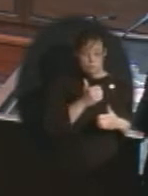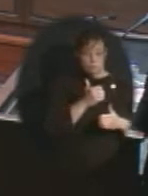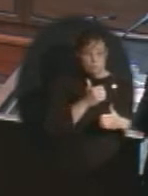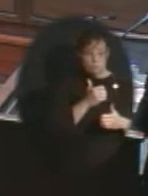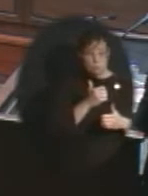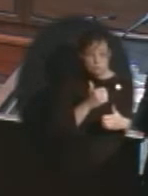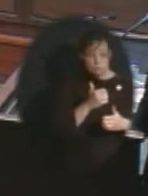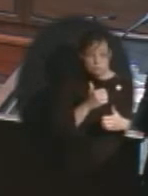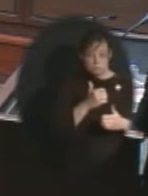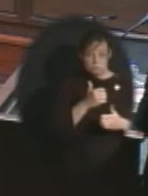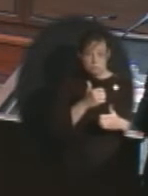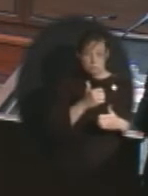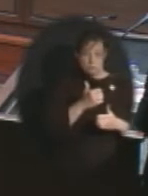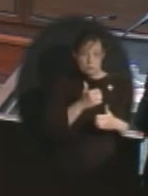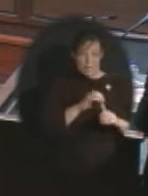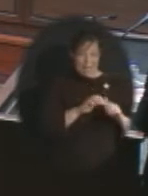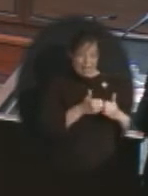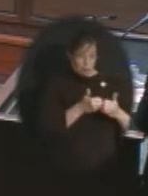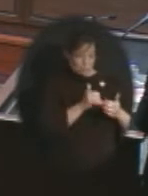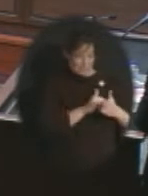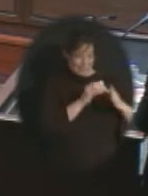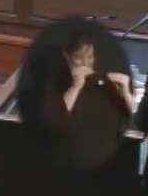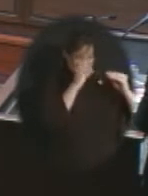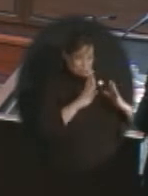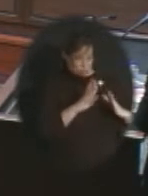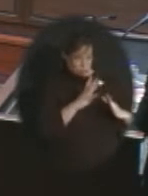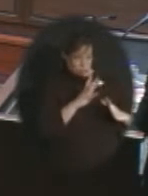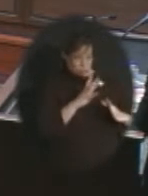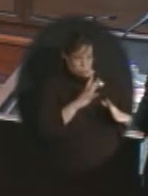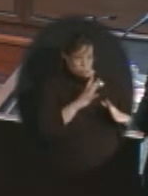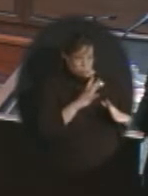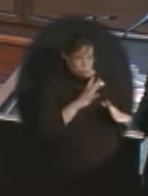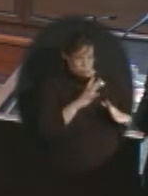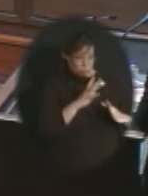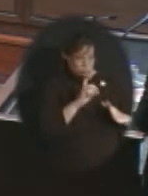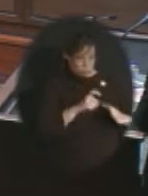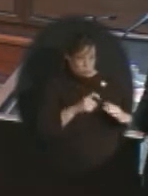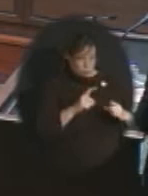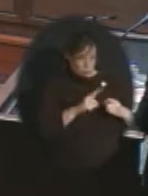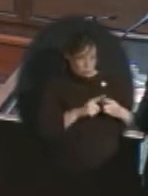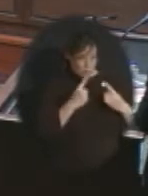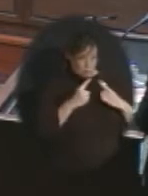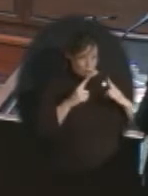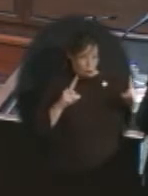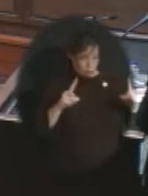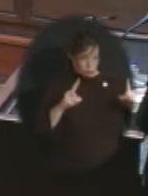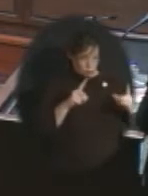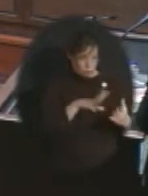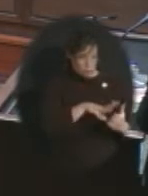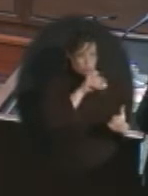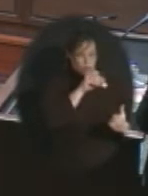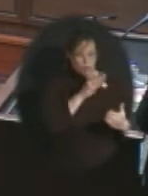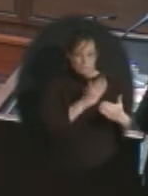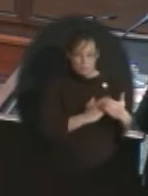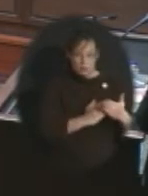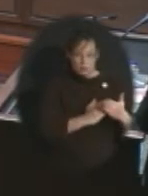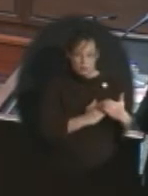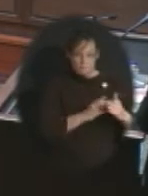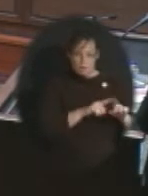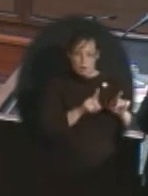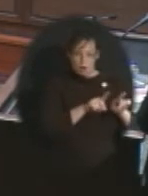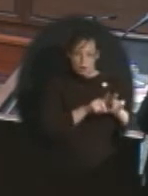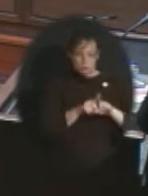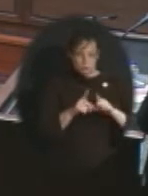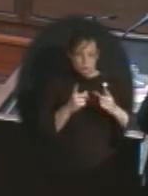And how is that teacher supposed to now accomplish the learning end of it, but also